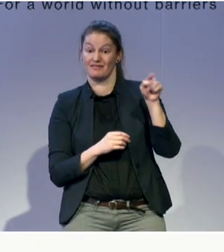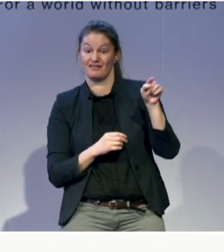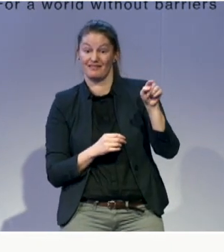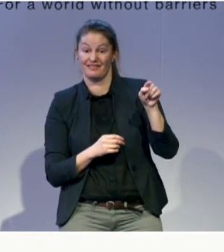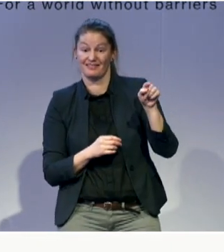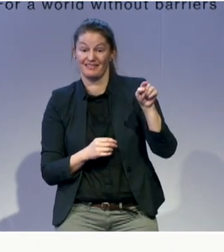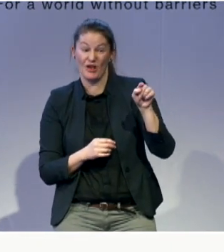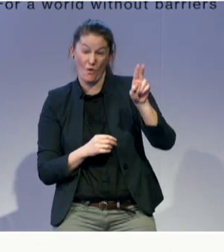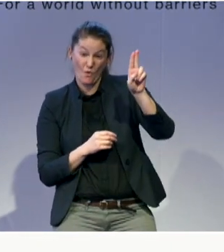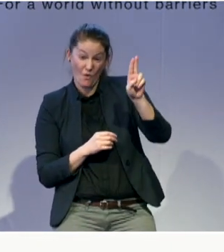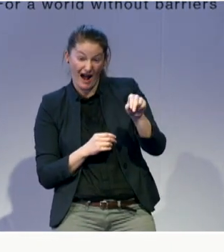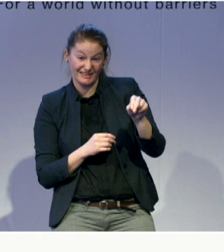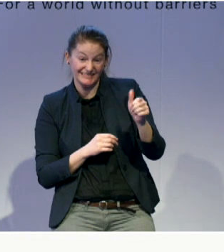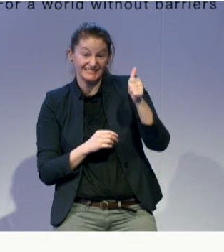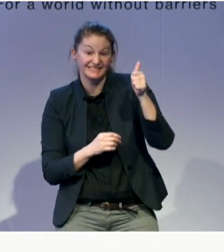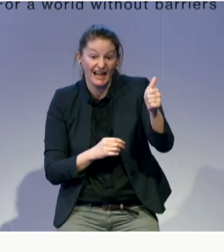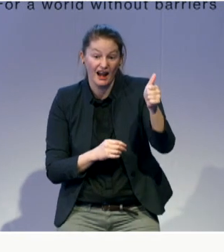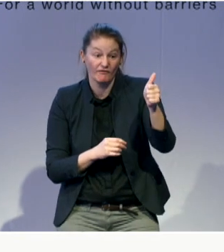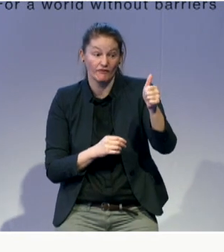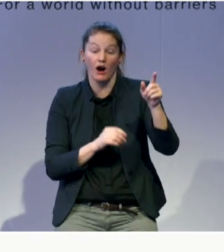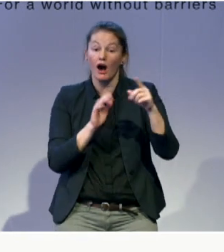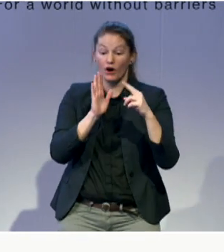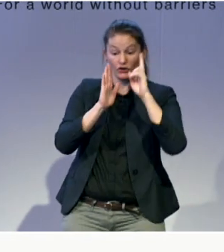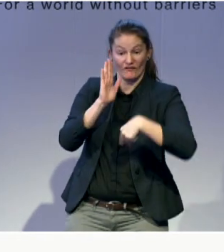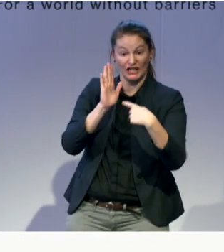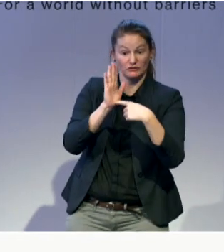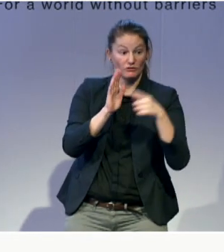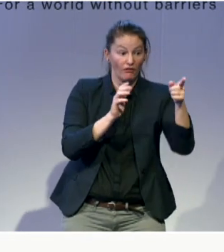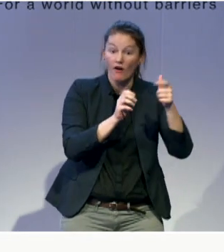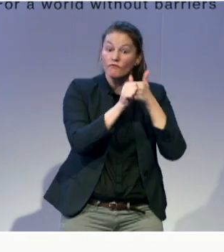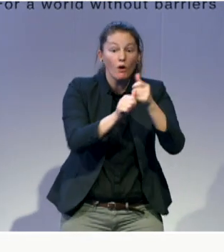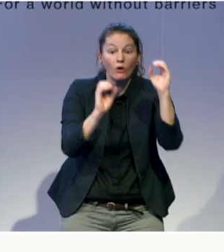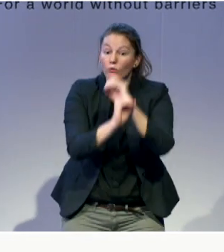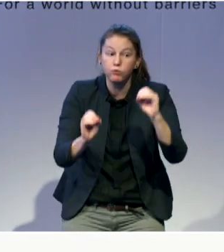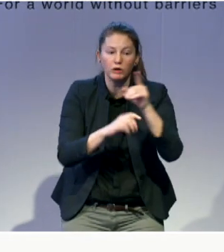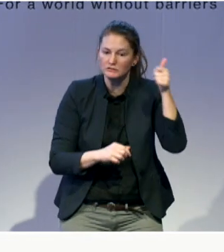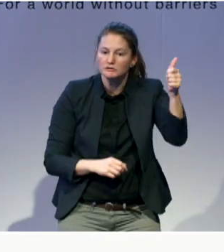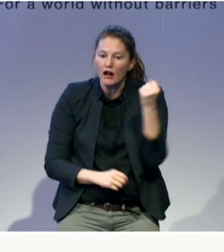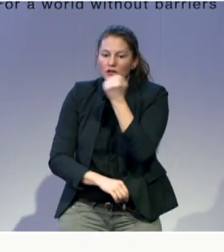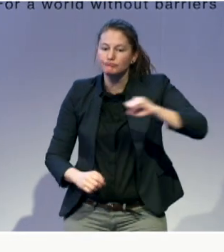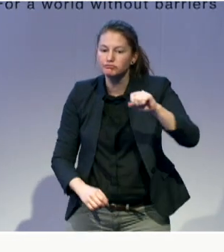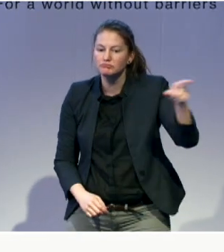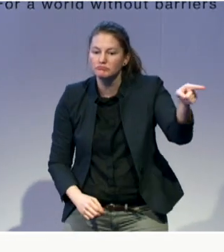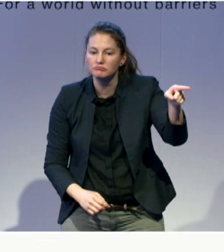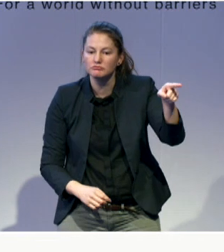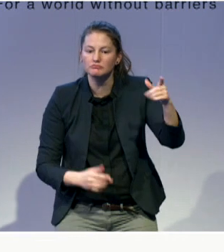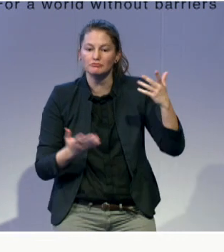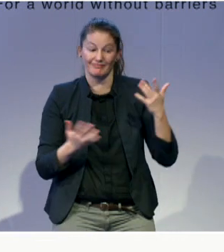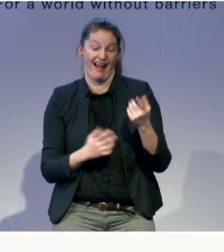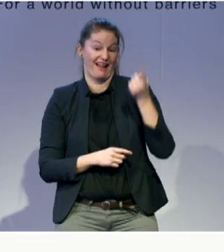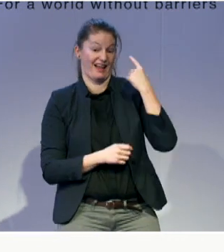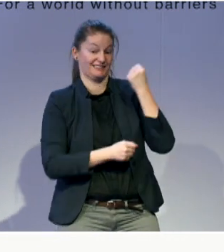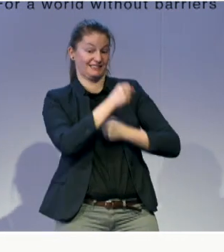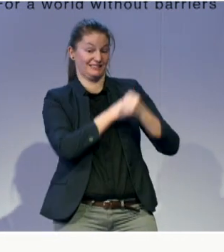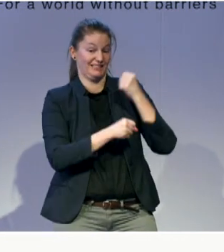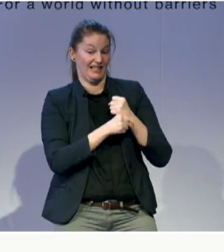convention. So last year, Undersecretary General Jan Beagle, and you don't know why, but I want you